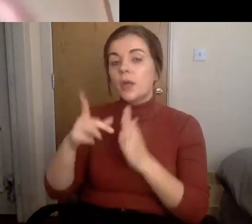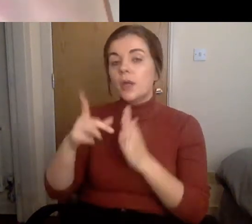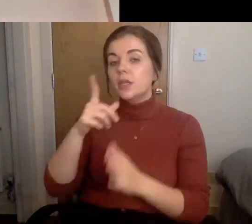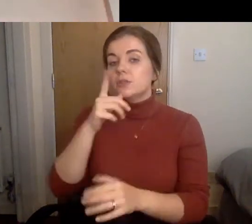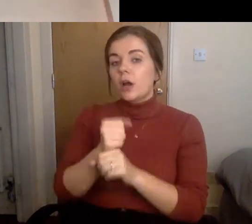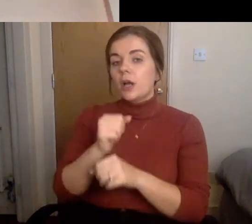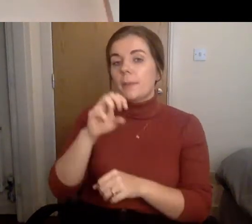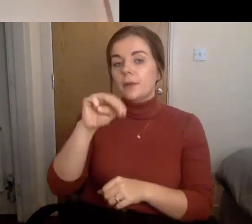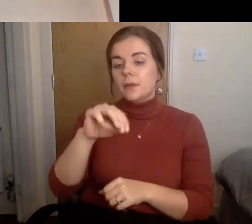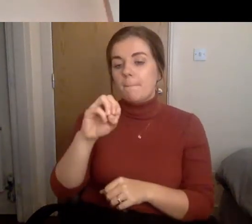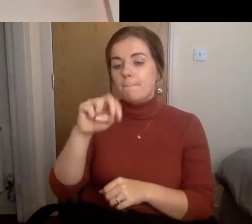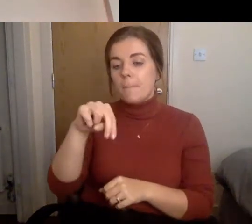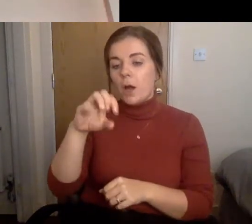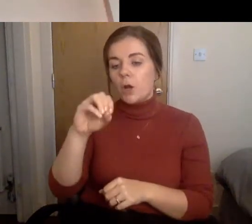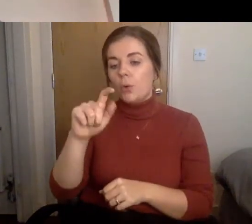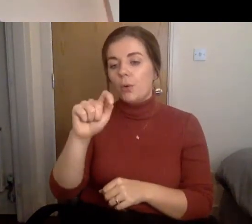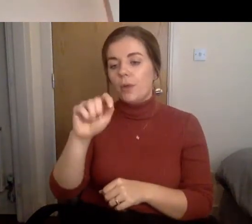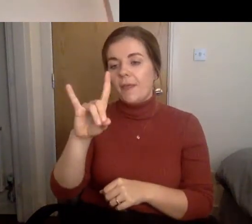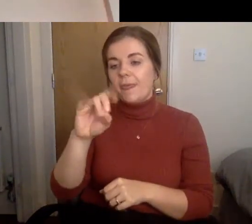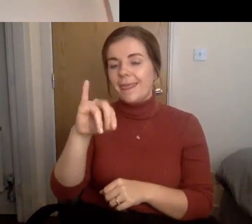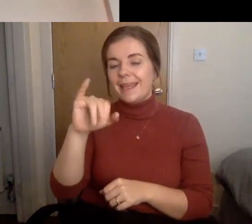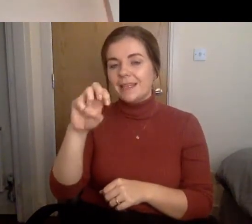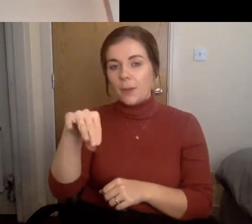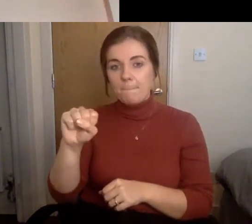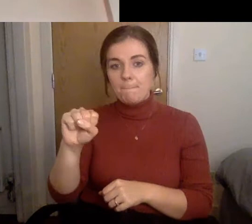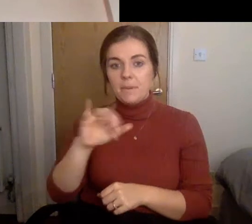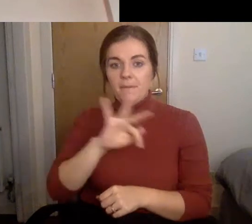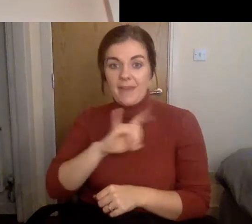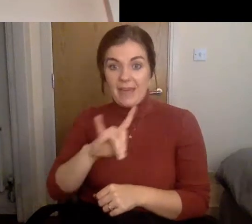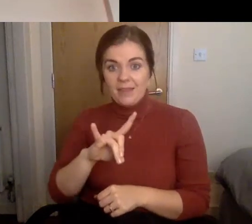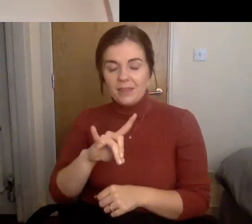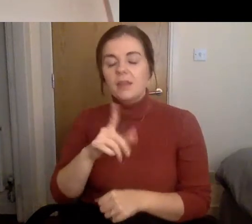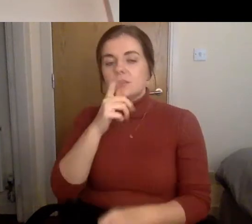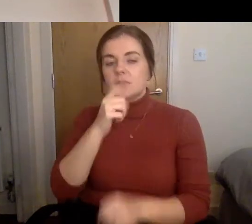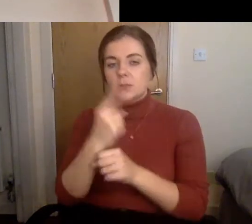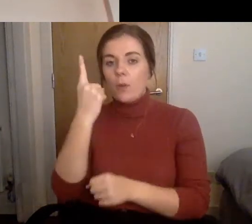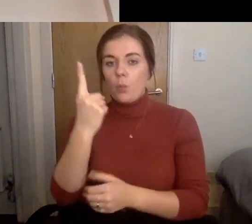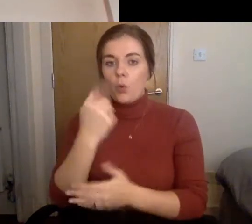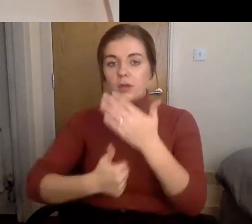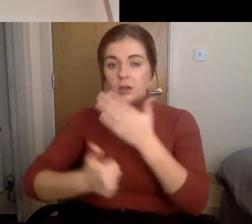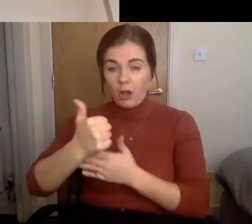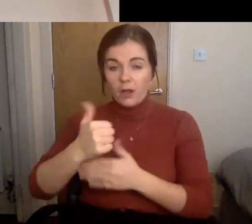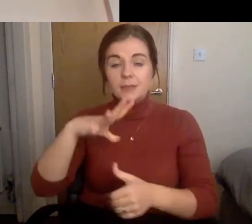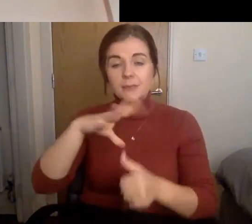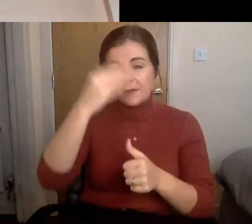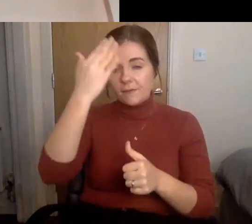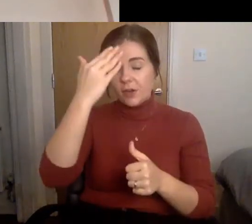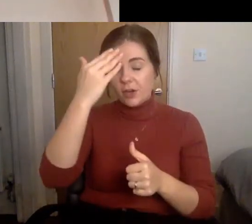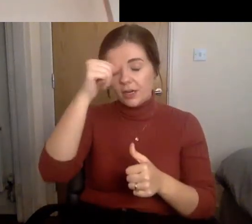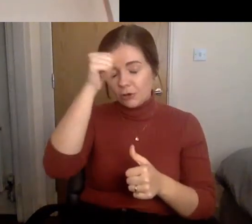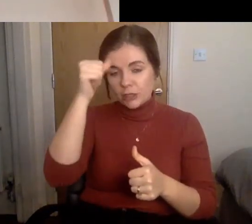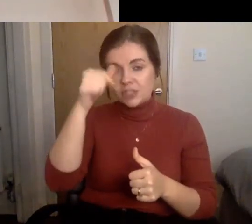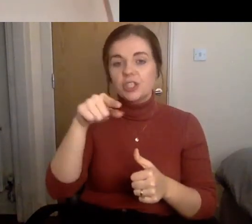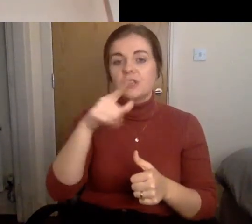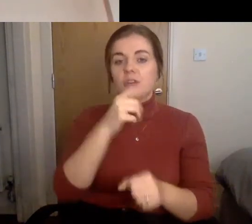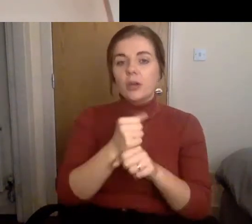talking about belief in one God, religion is to believe in one, and particularly within the curriculum, we're talking about the Abrahamic faiths. So you're talking about Christianity, Judaism, and Islam,